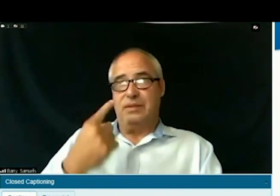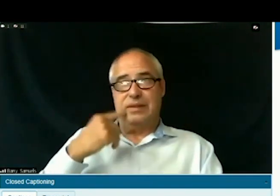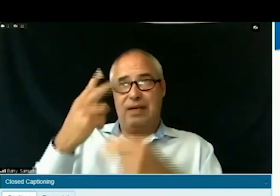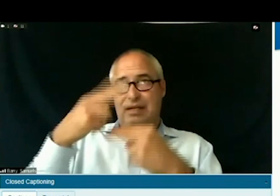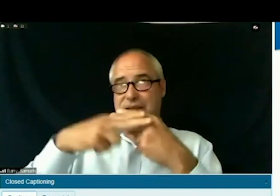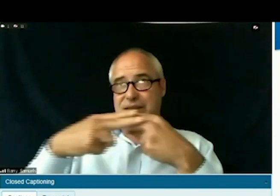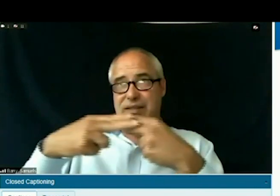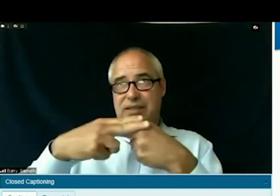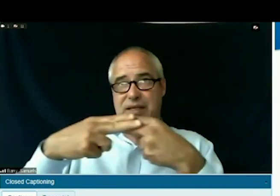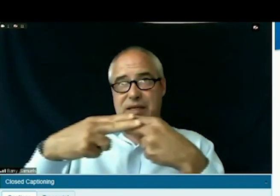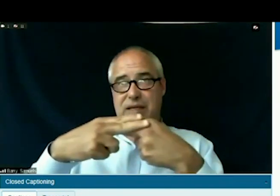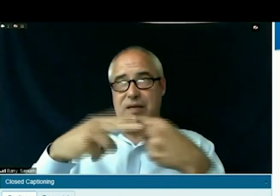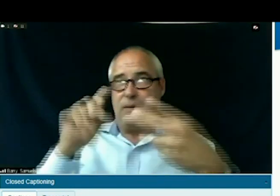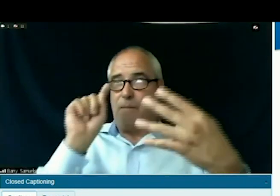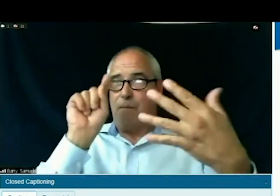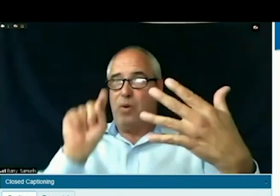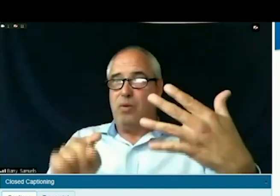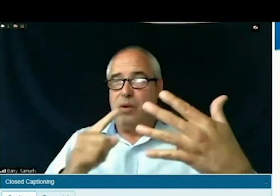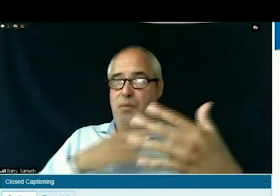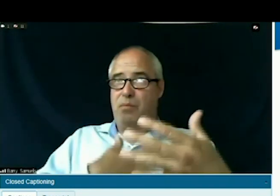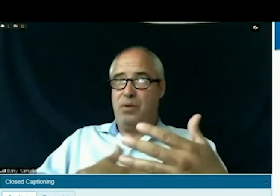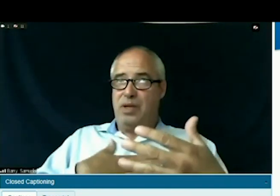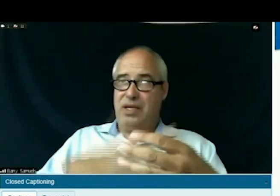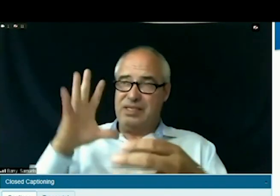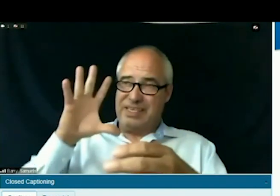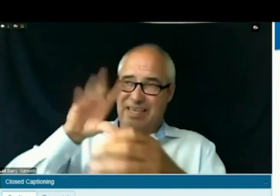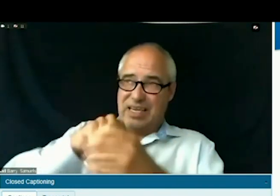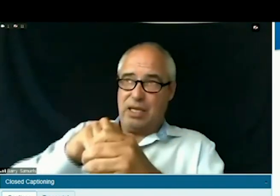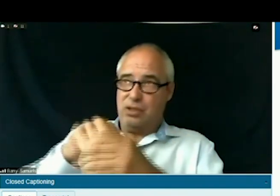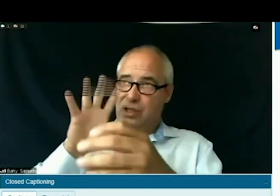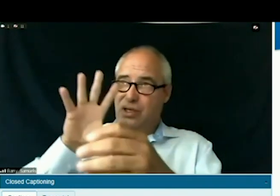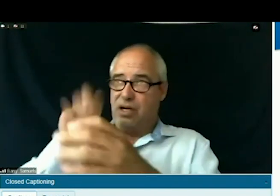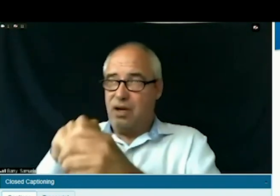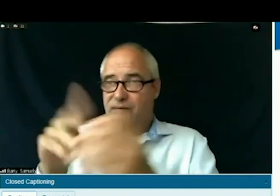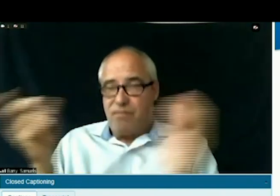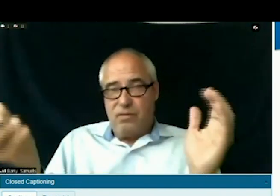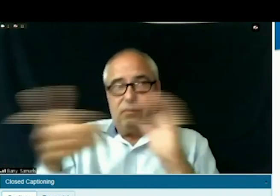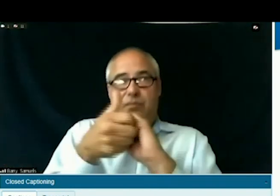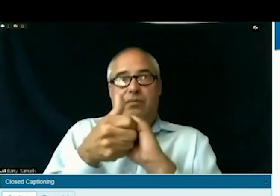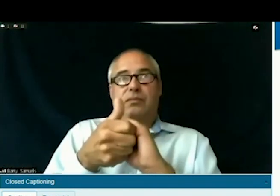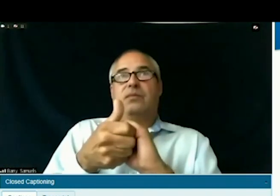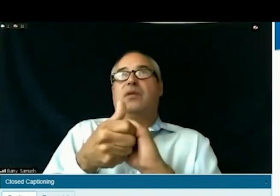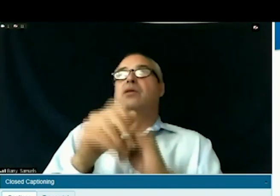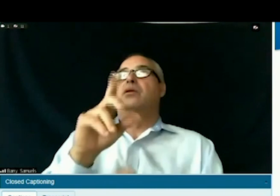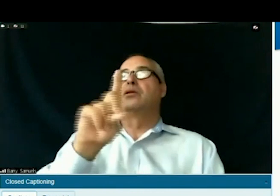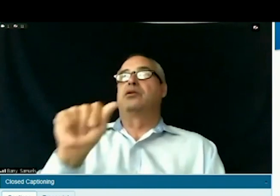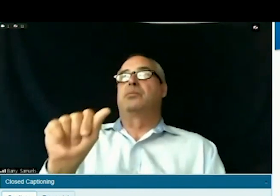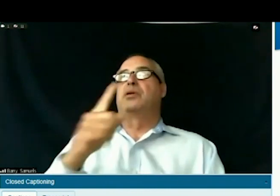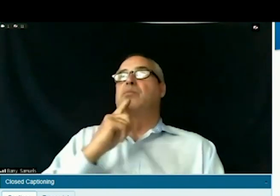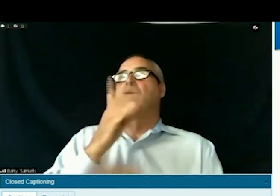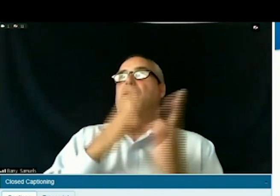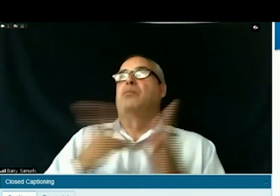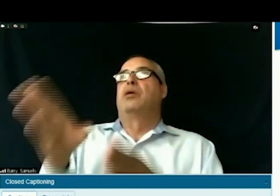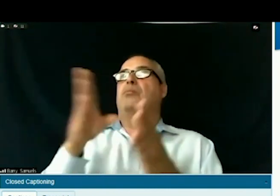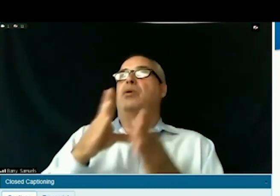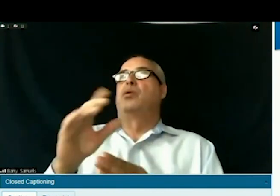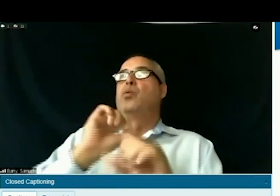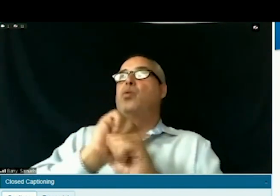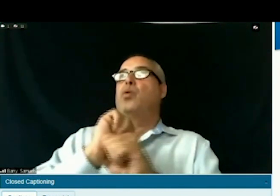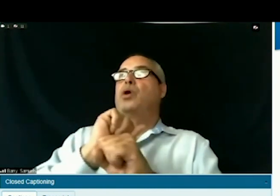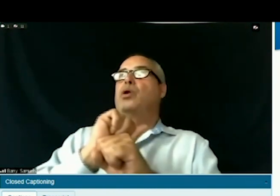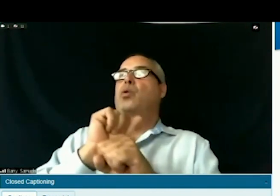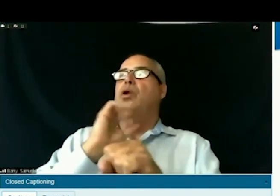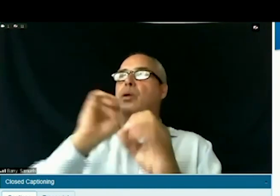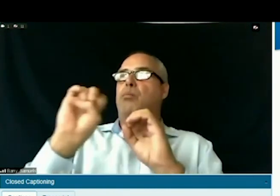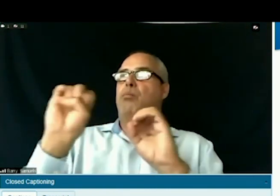single bullet, please engage people with disabilities in the conversations as we prepare, and work on emergency preparedness,